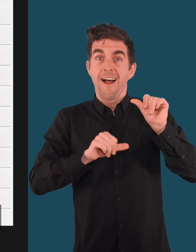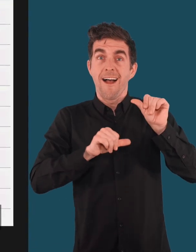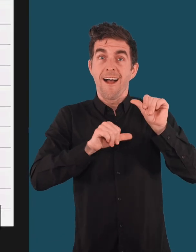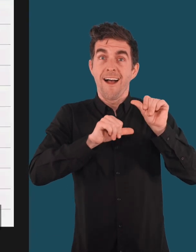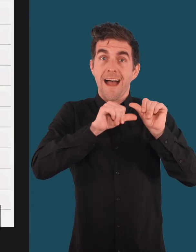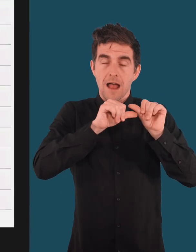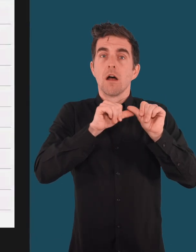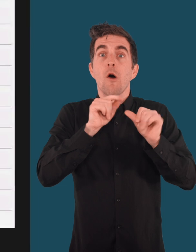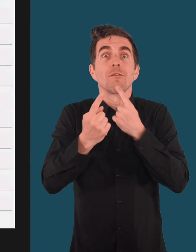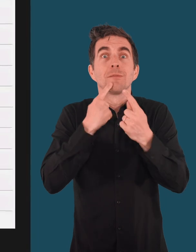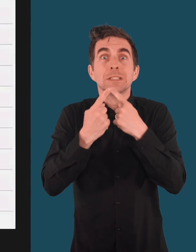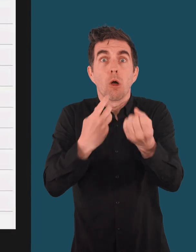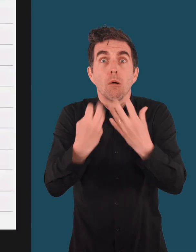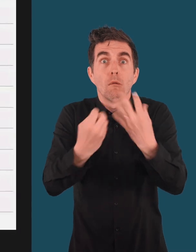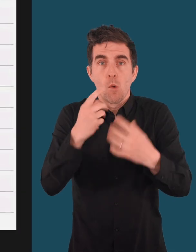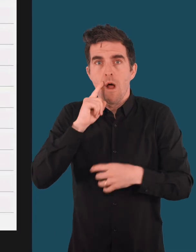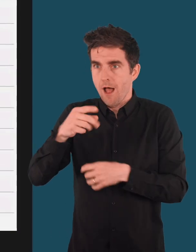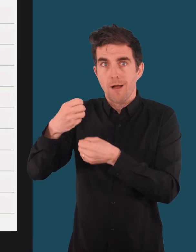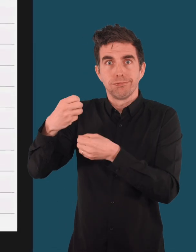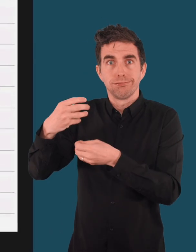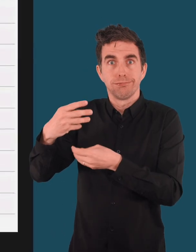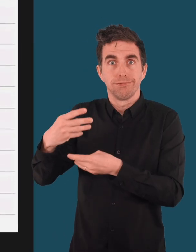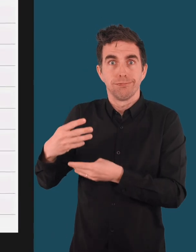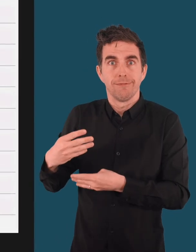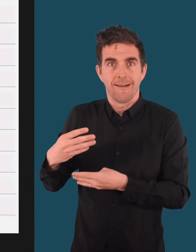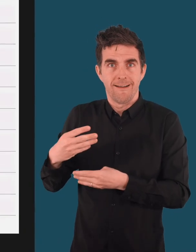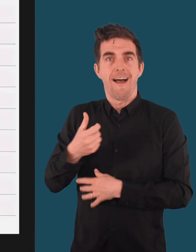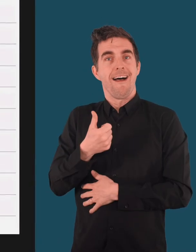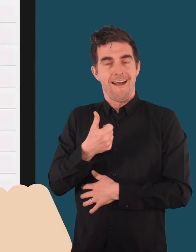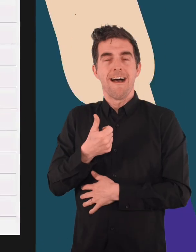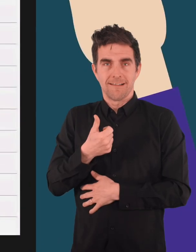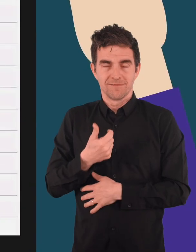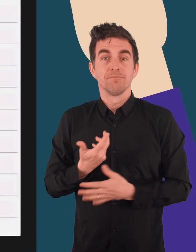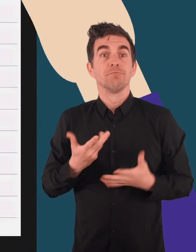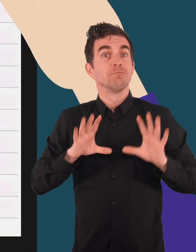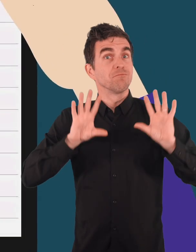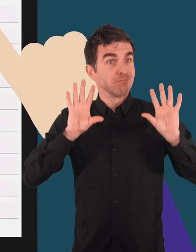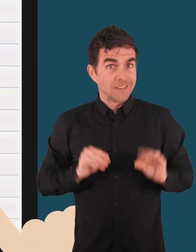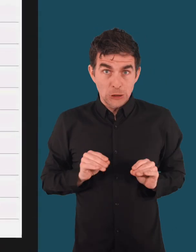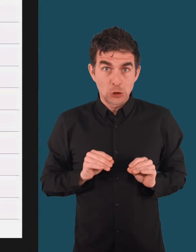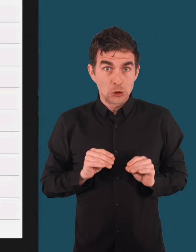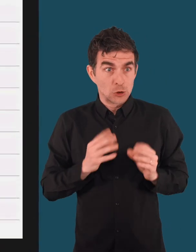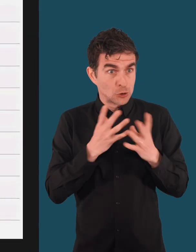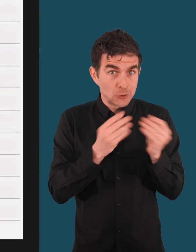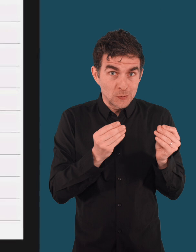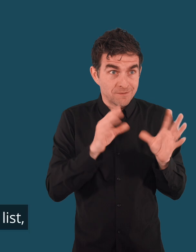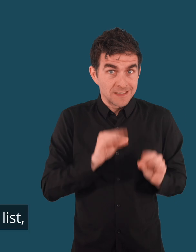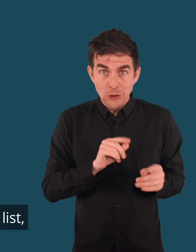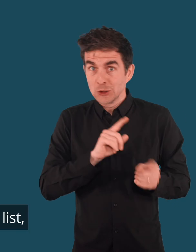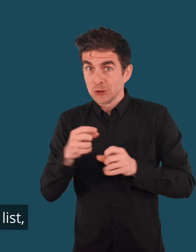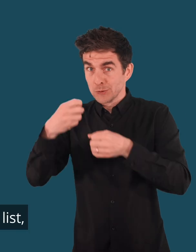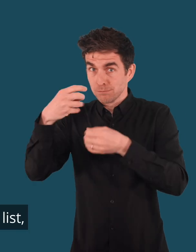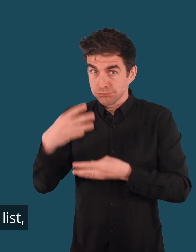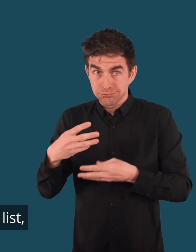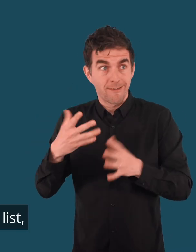the Journal heading on the top right of the page, you can see all of the information you have entered so far. When you